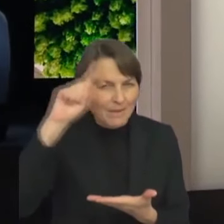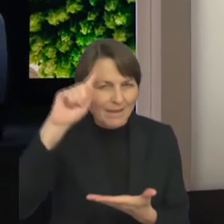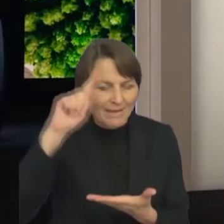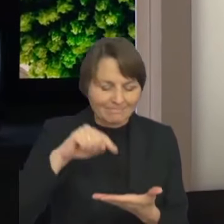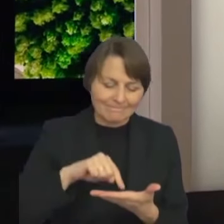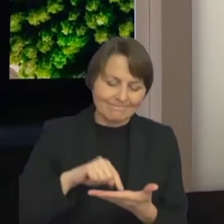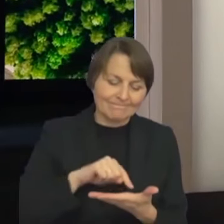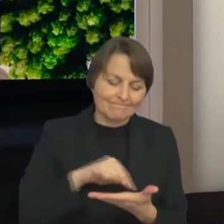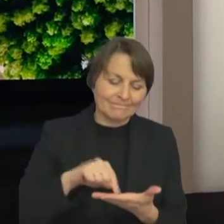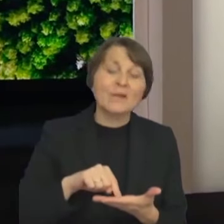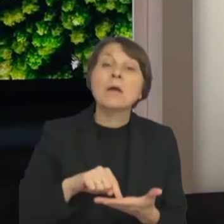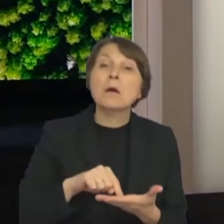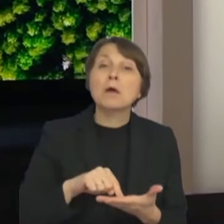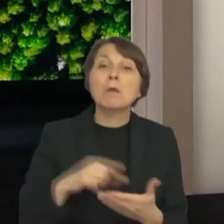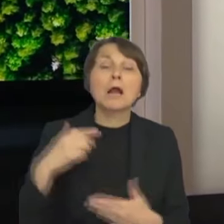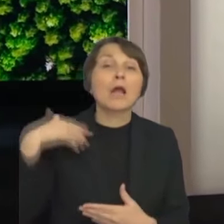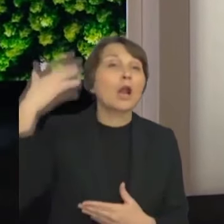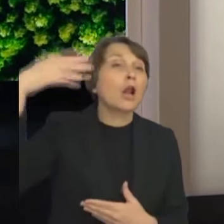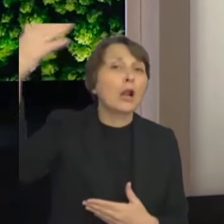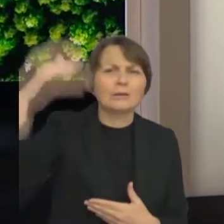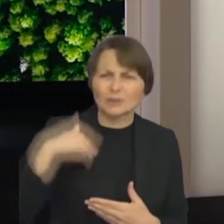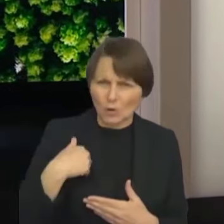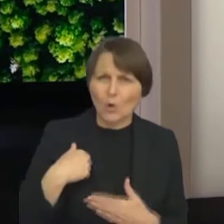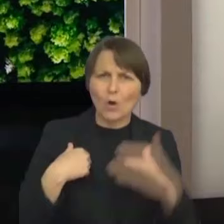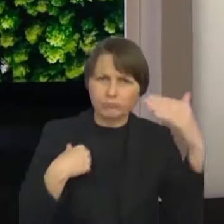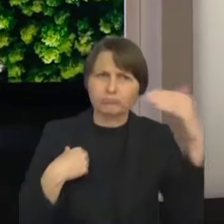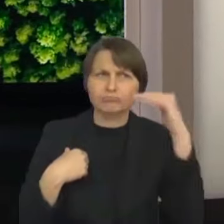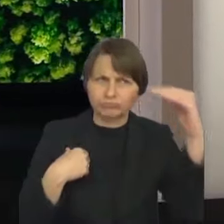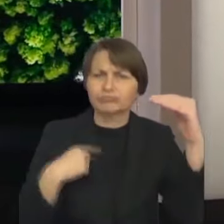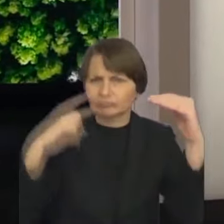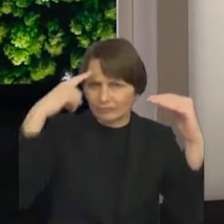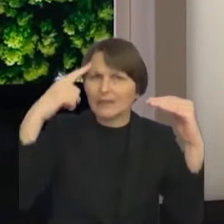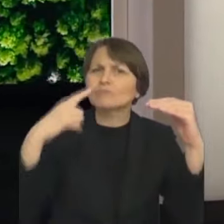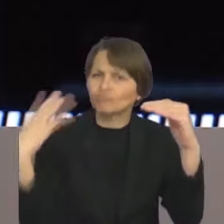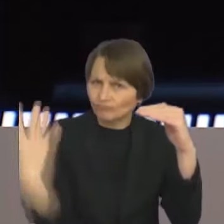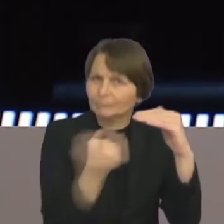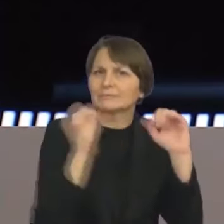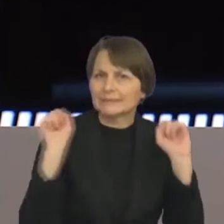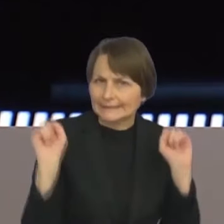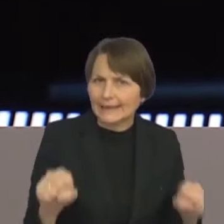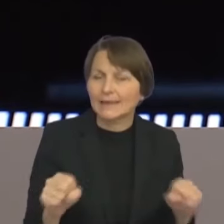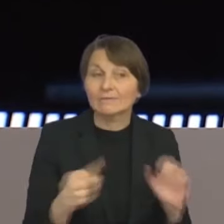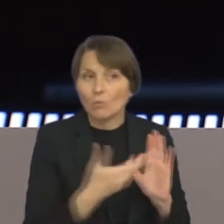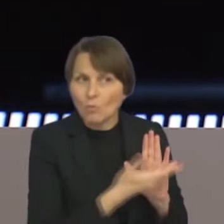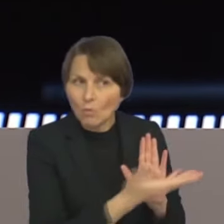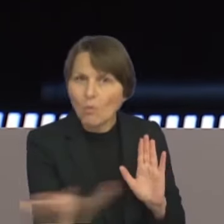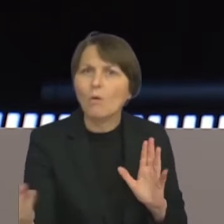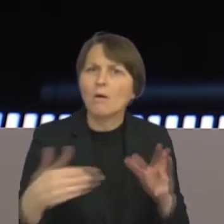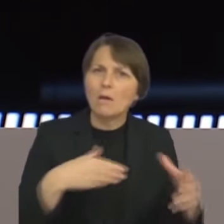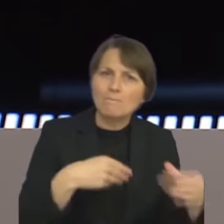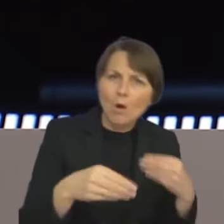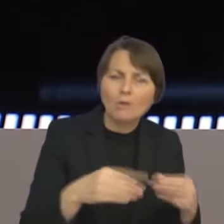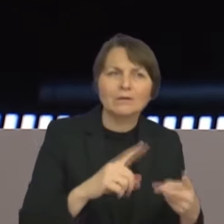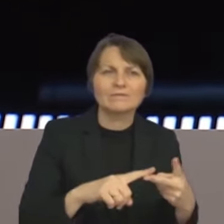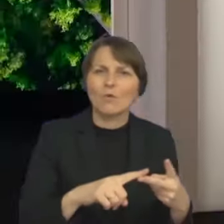that we could absolutely guarantee to the market, to our shareholders, to everyone.